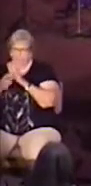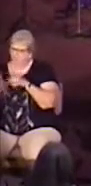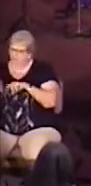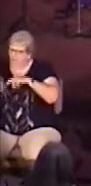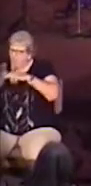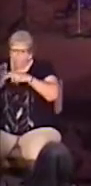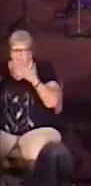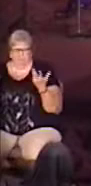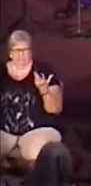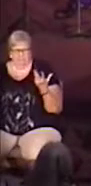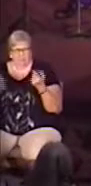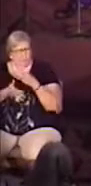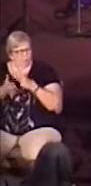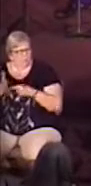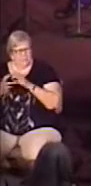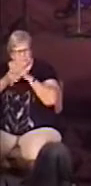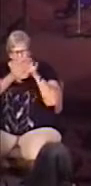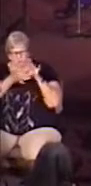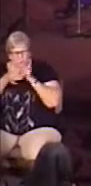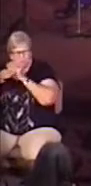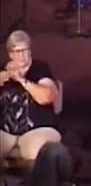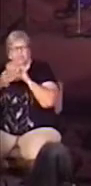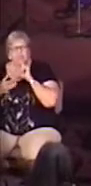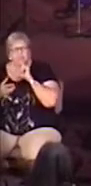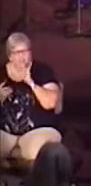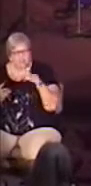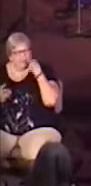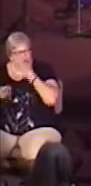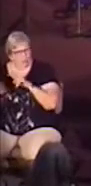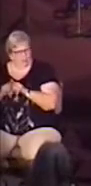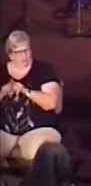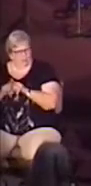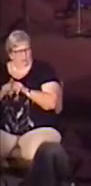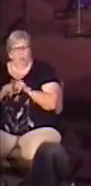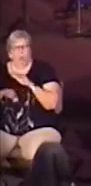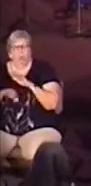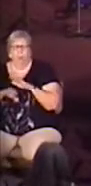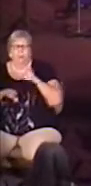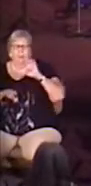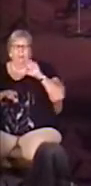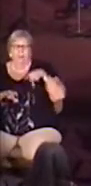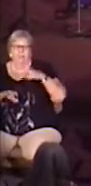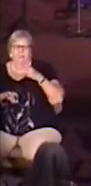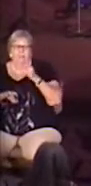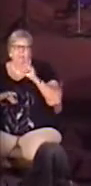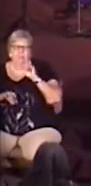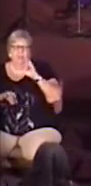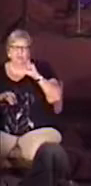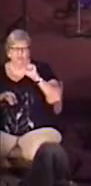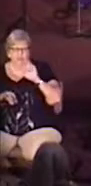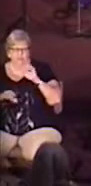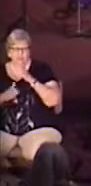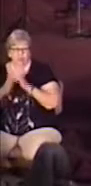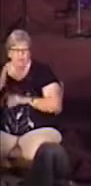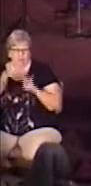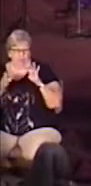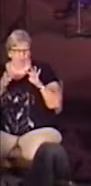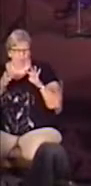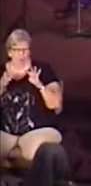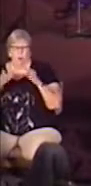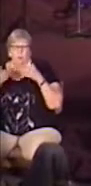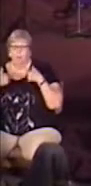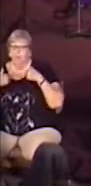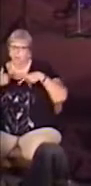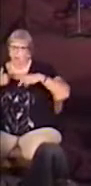mean? What does unity actually look like? Well, in Ephesians chapter 4, we have our text this morning of Paul giving the